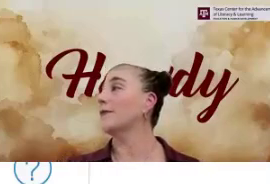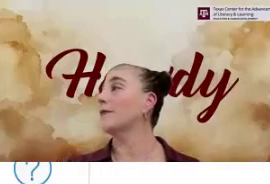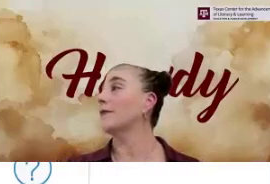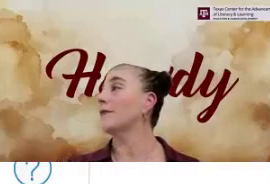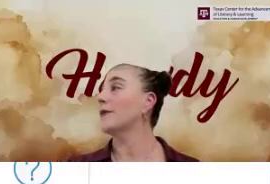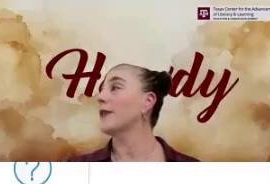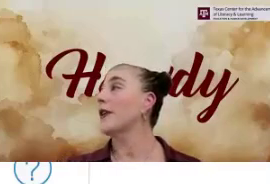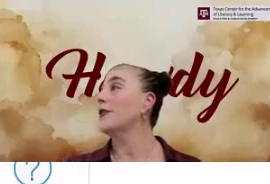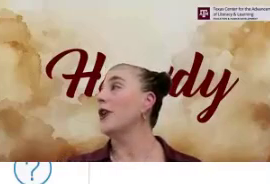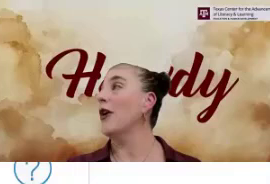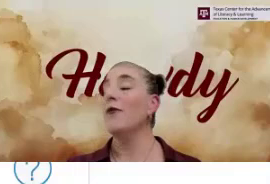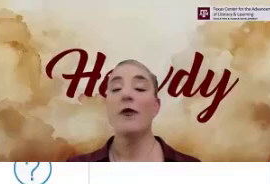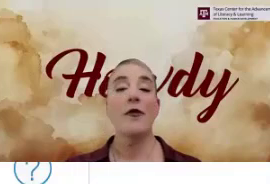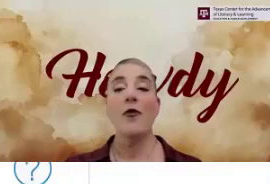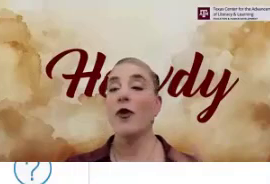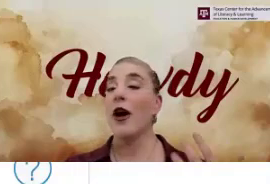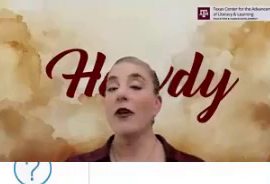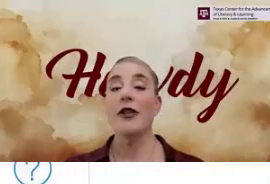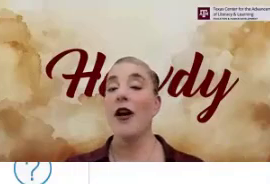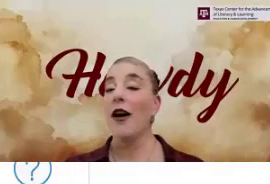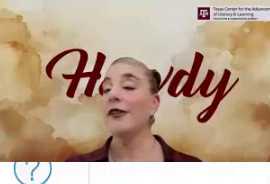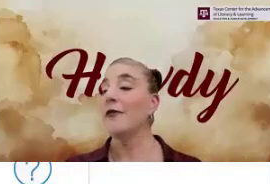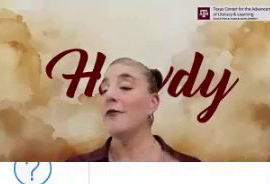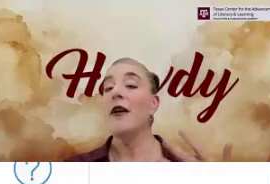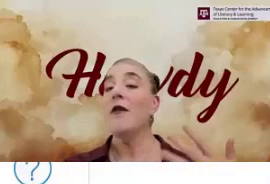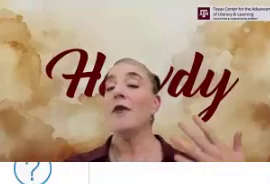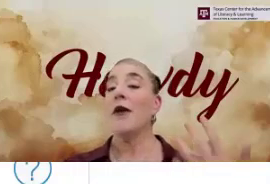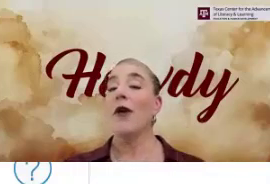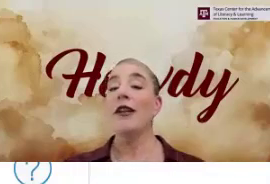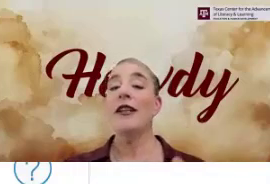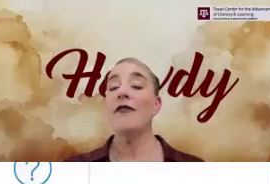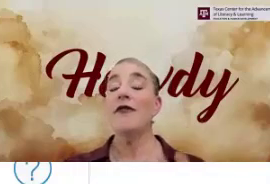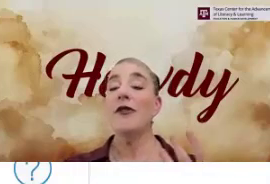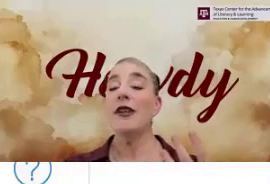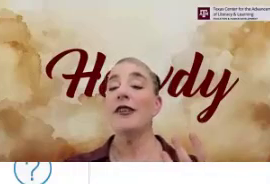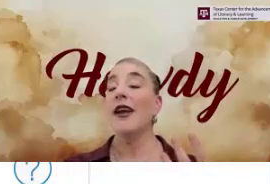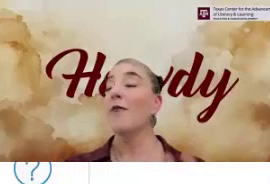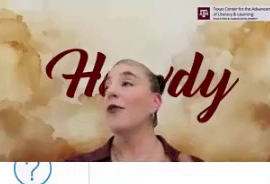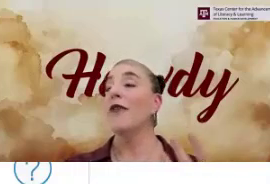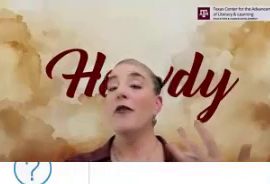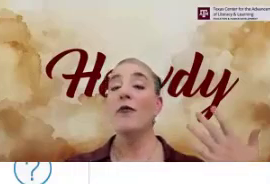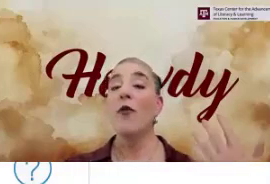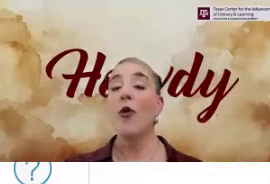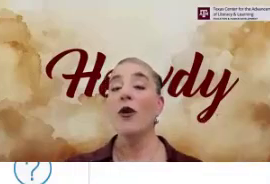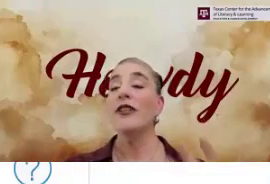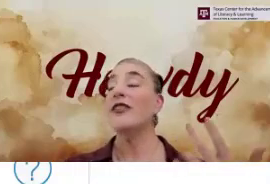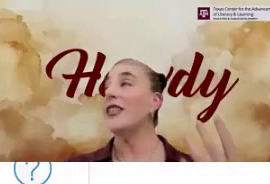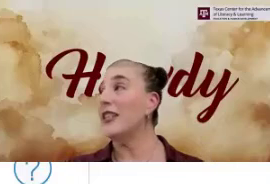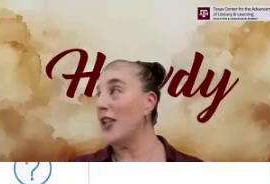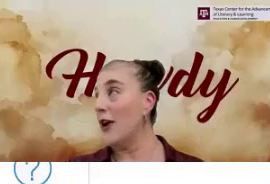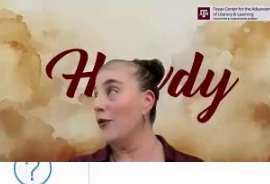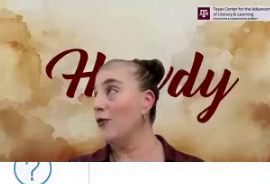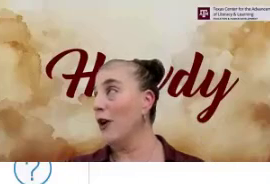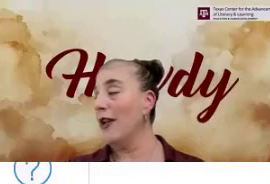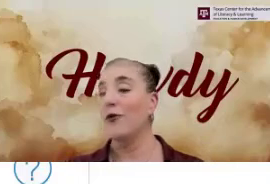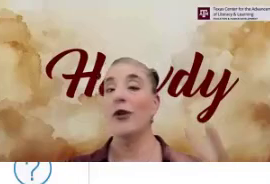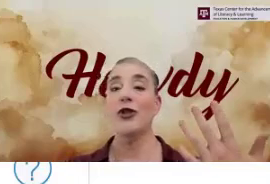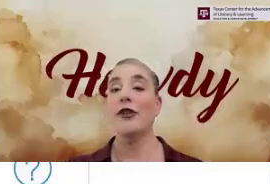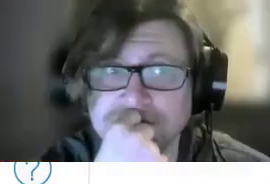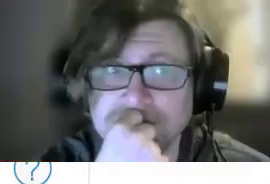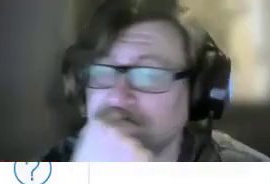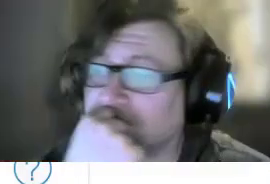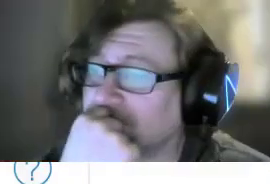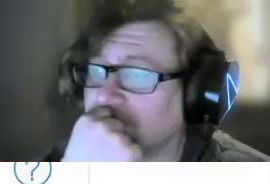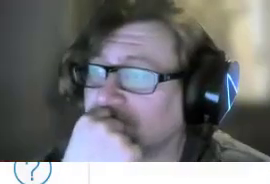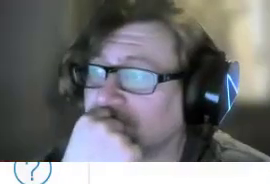equipment. So we all did awesome, but I wanted to give you an example of a more detailed one,